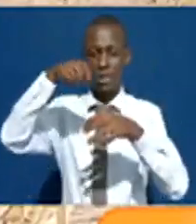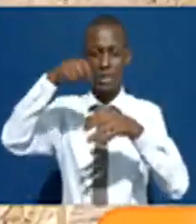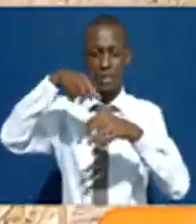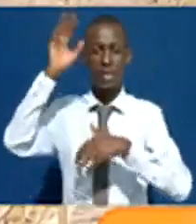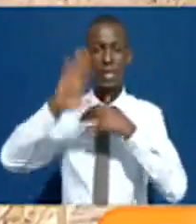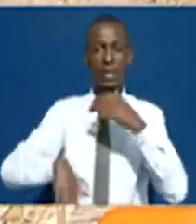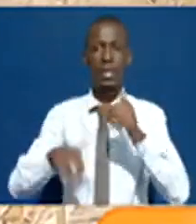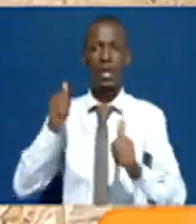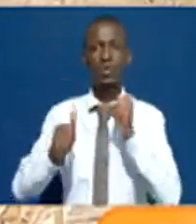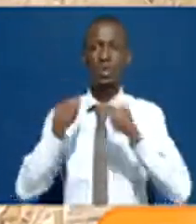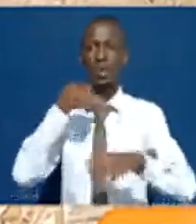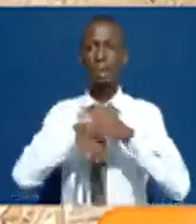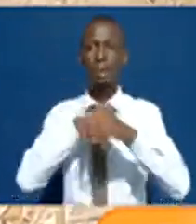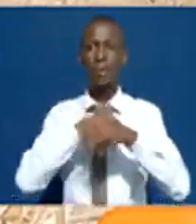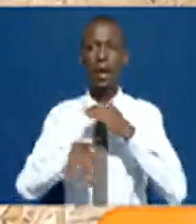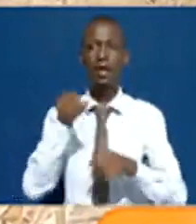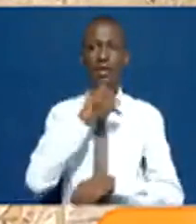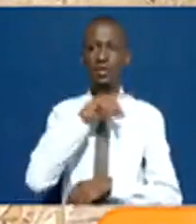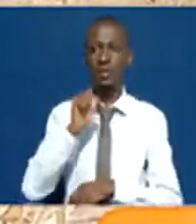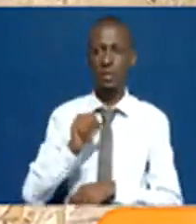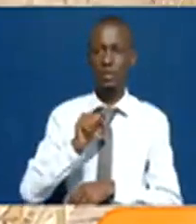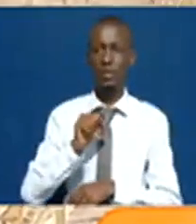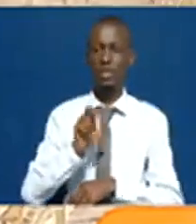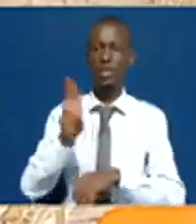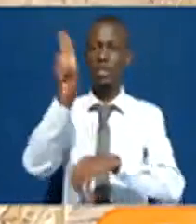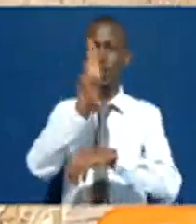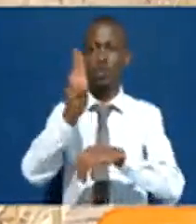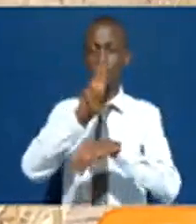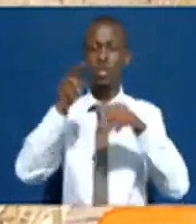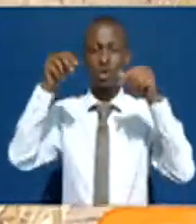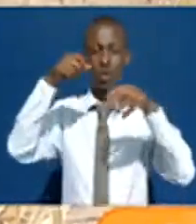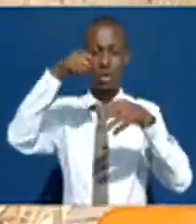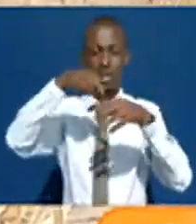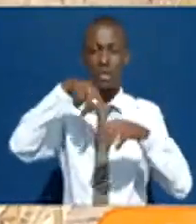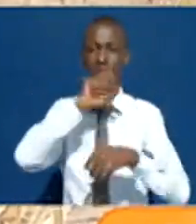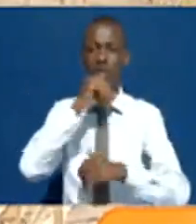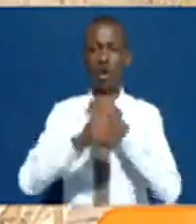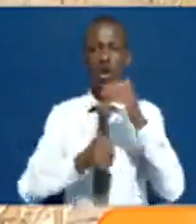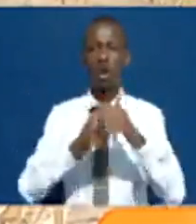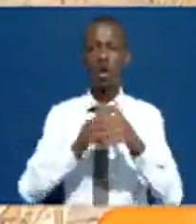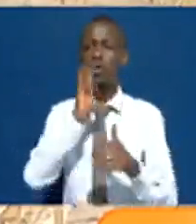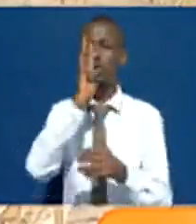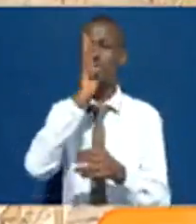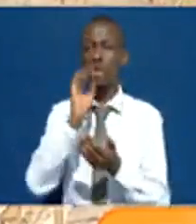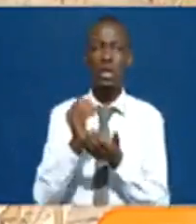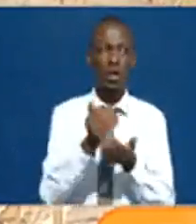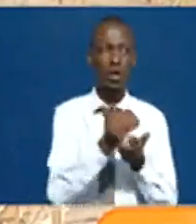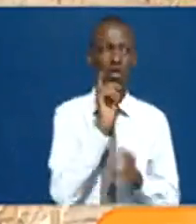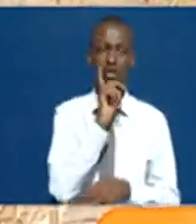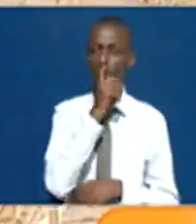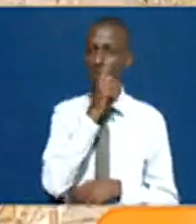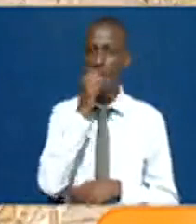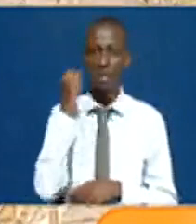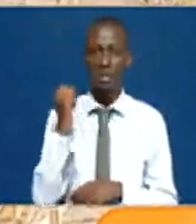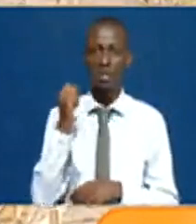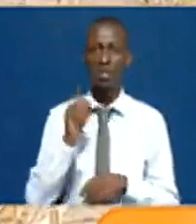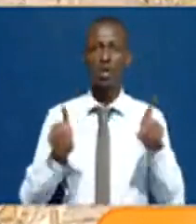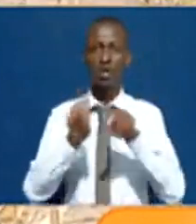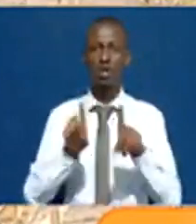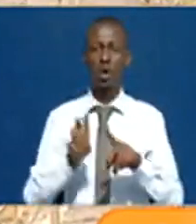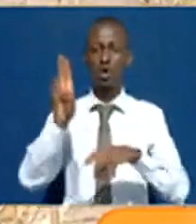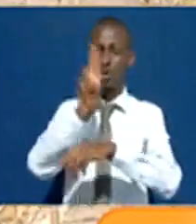used to planting. And now using the certified seeds and you've collected all the water in that furrow and you've also applied